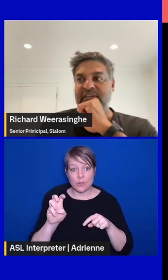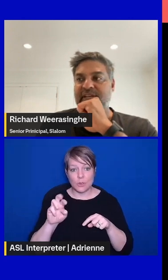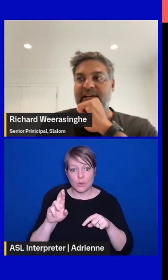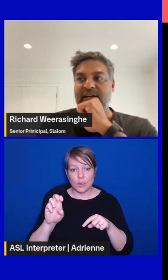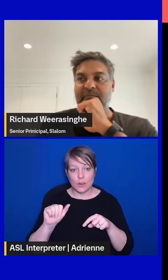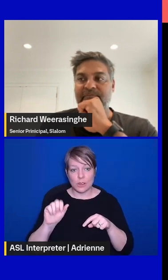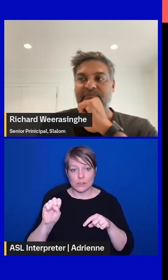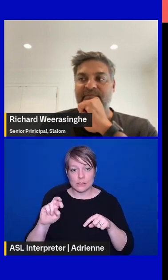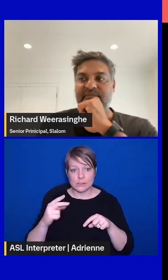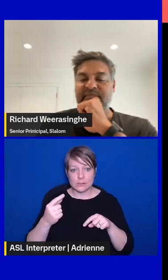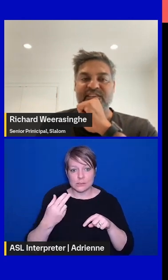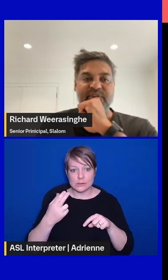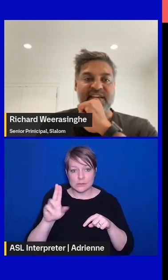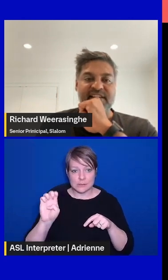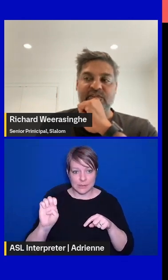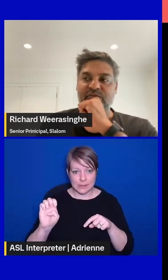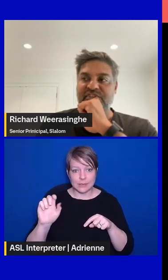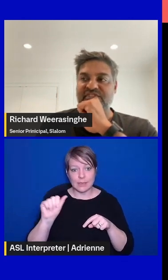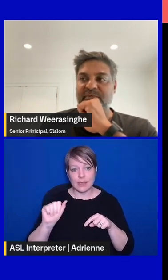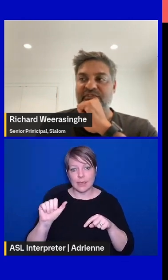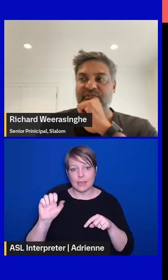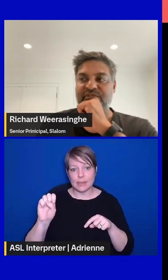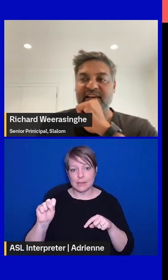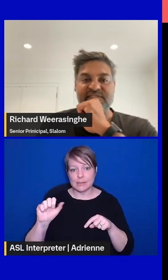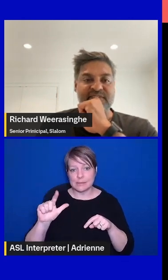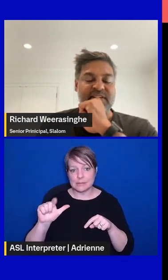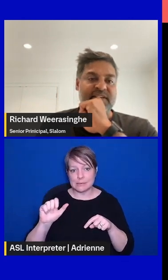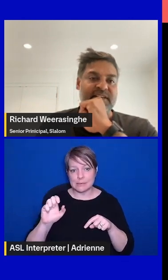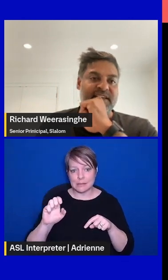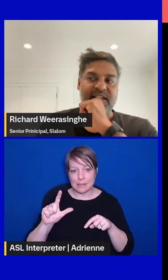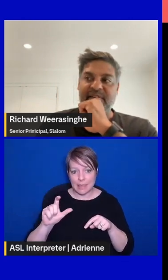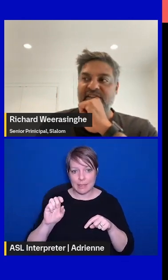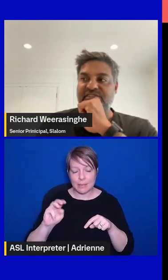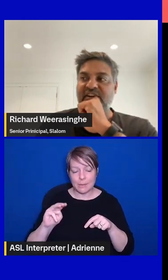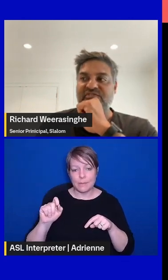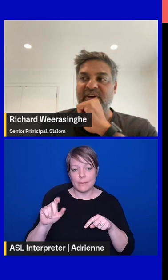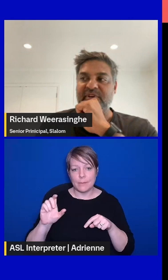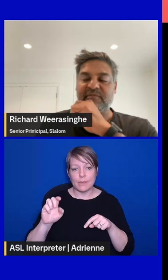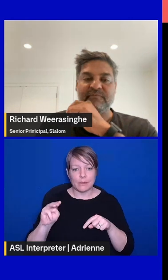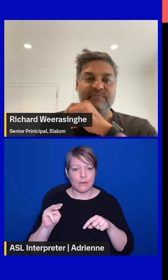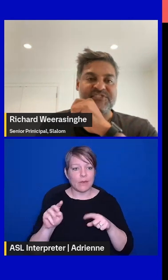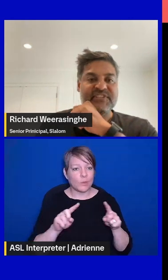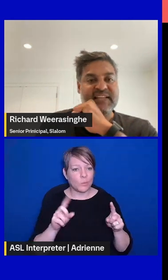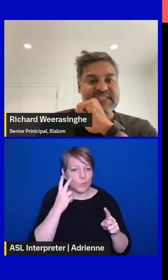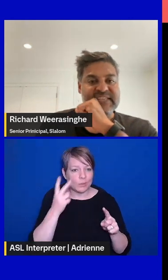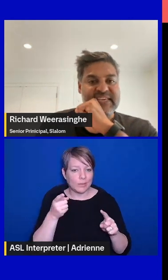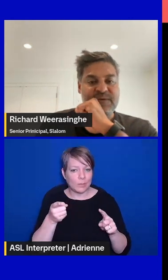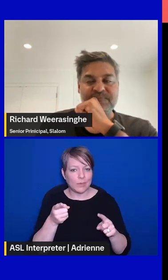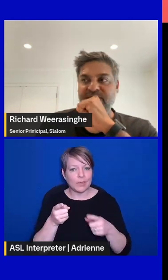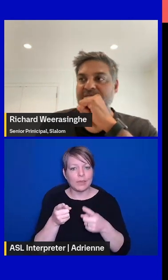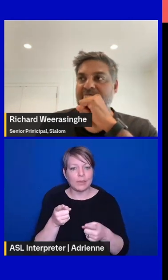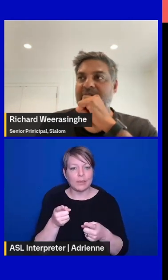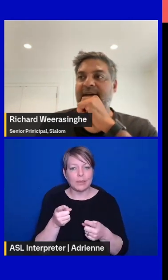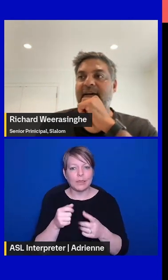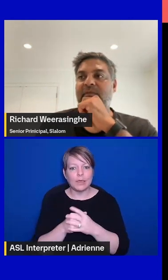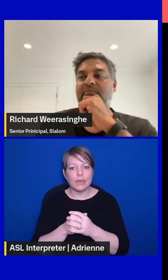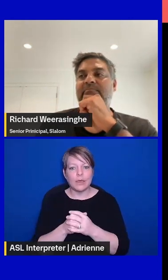richardweerasinghe@slalom.com. That's my X handle, richw3000. GitHub handle is Skyscraper, missed the last E.